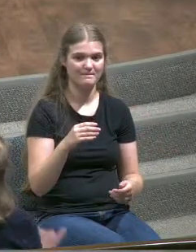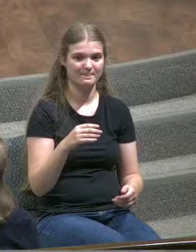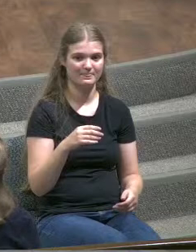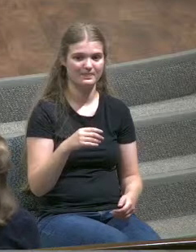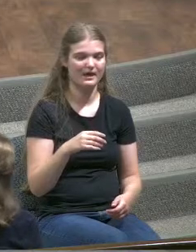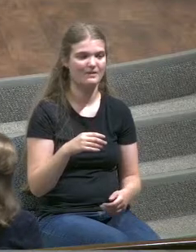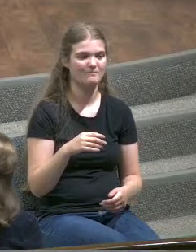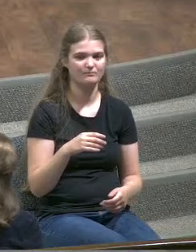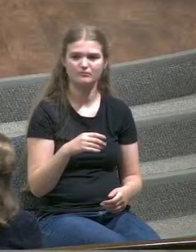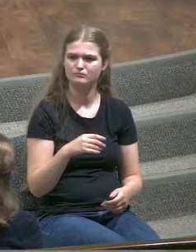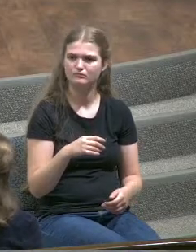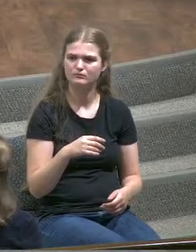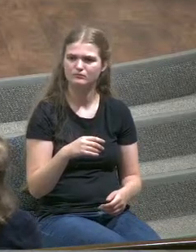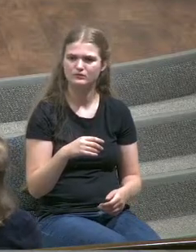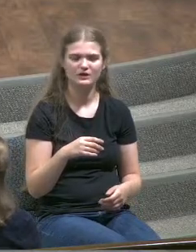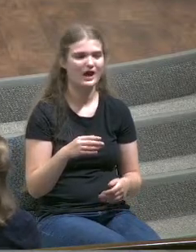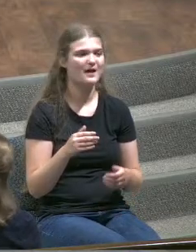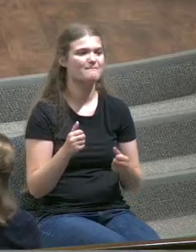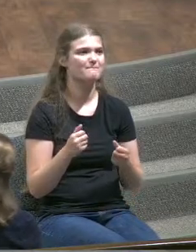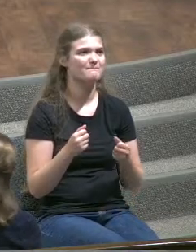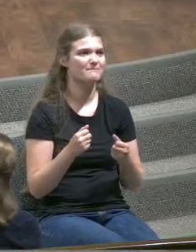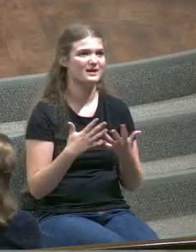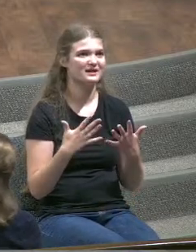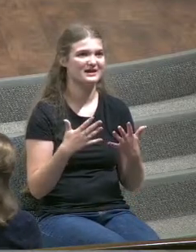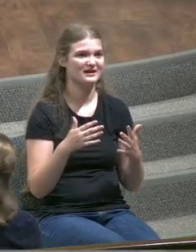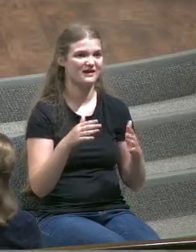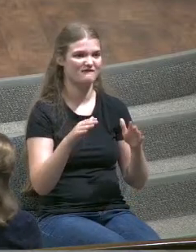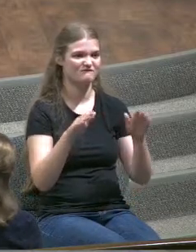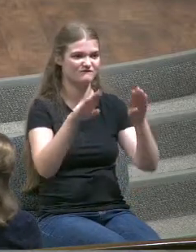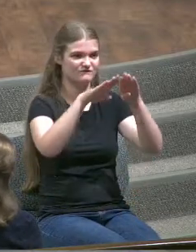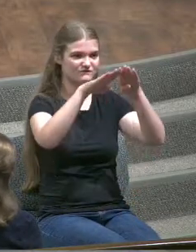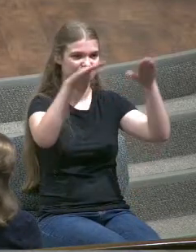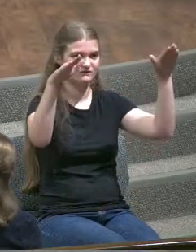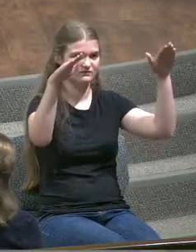with a staircase on the side to get to the top of the roof and all that.